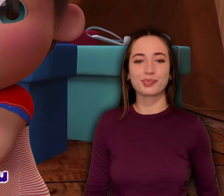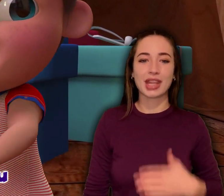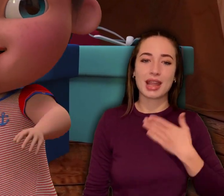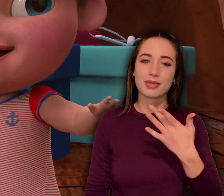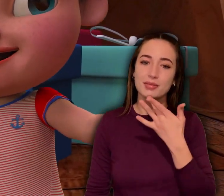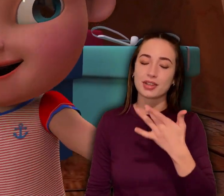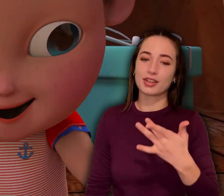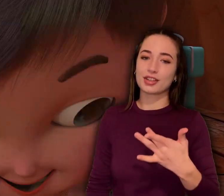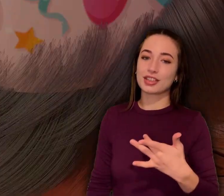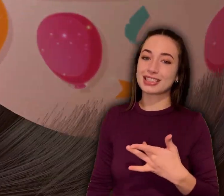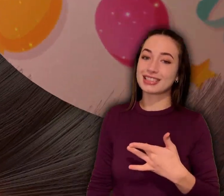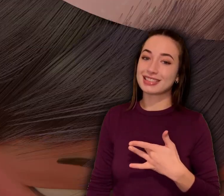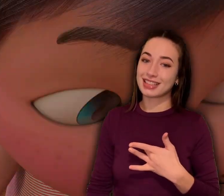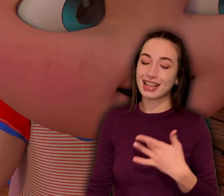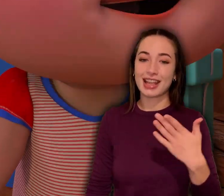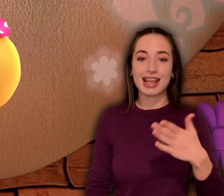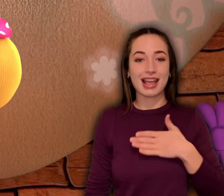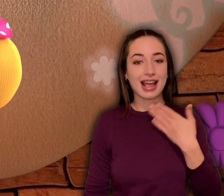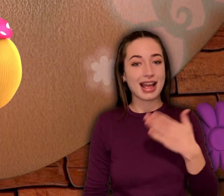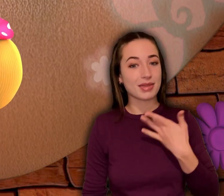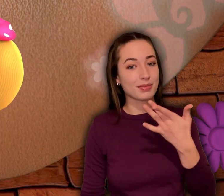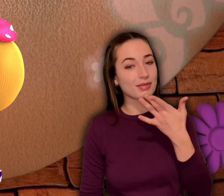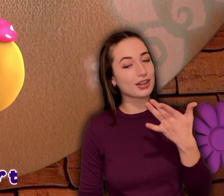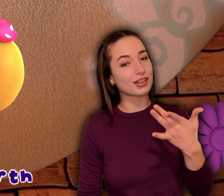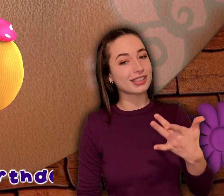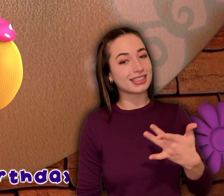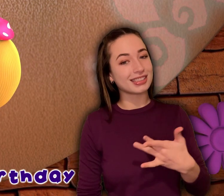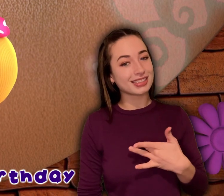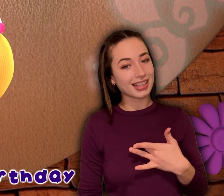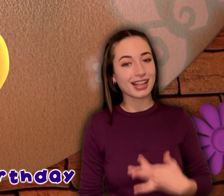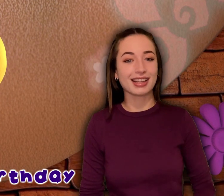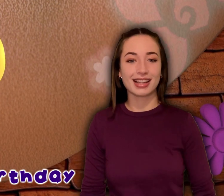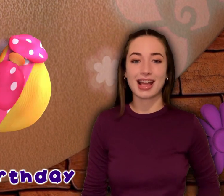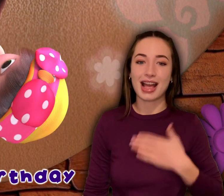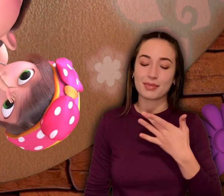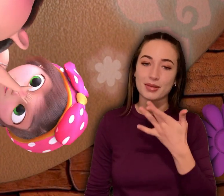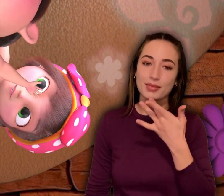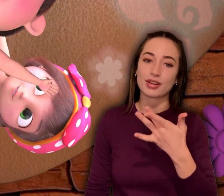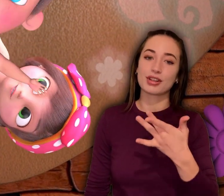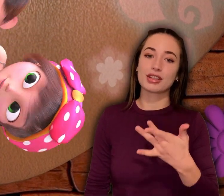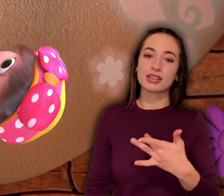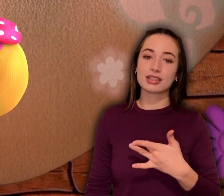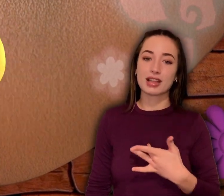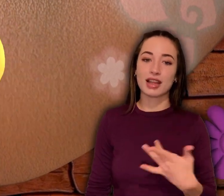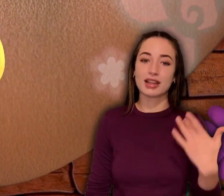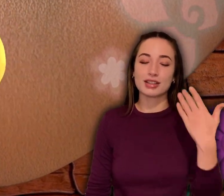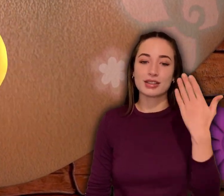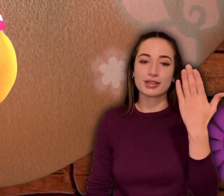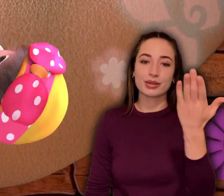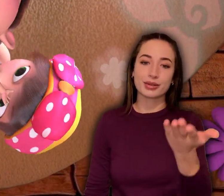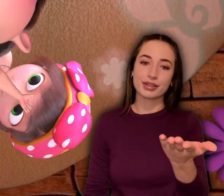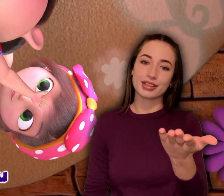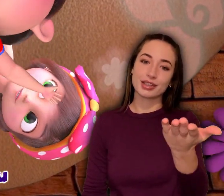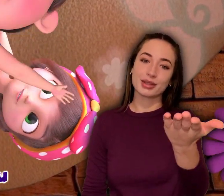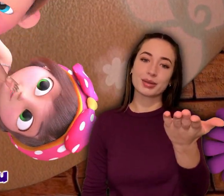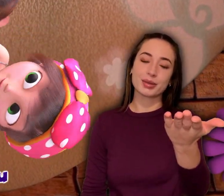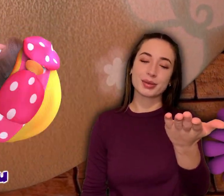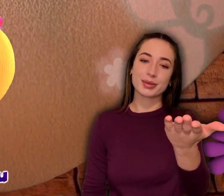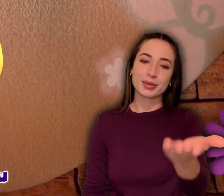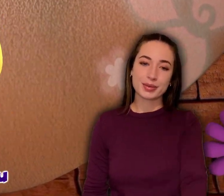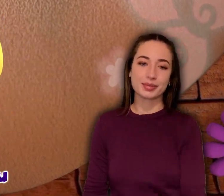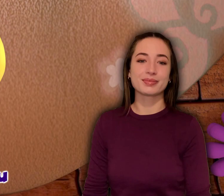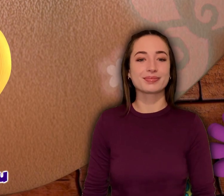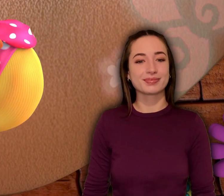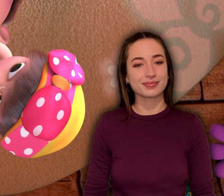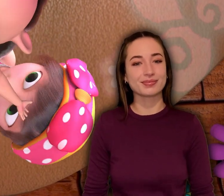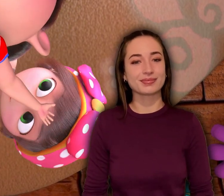you happy birthday happy birthday happy birthday to